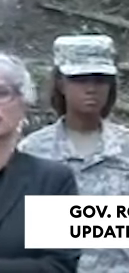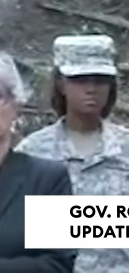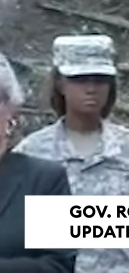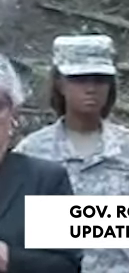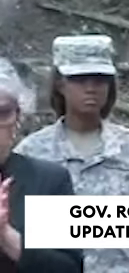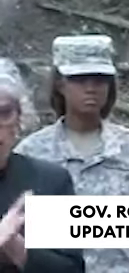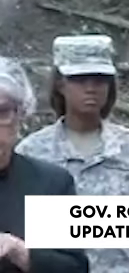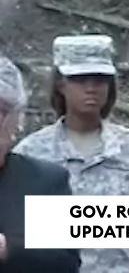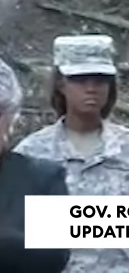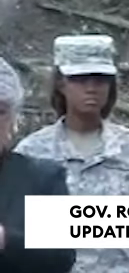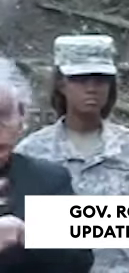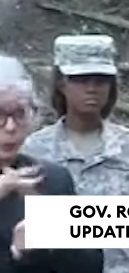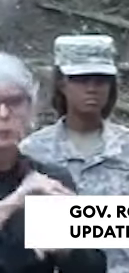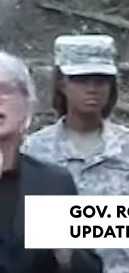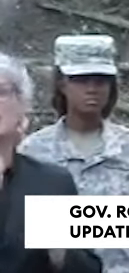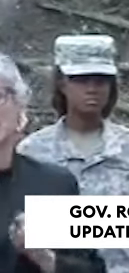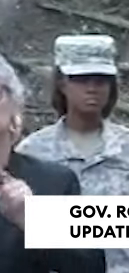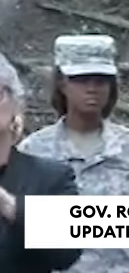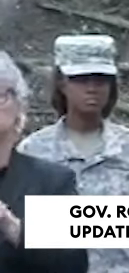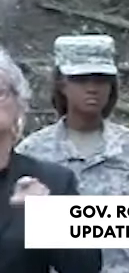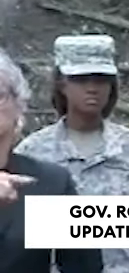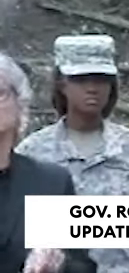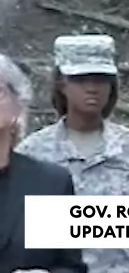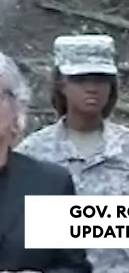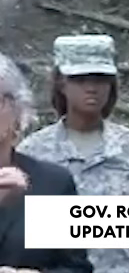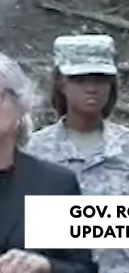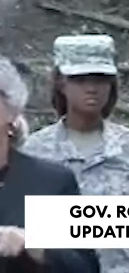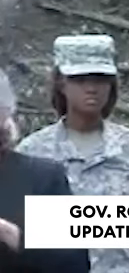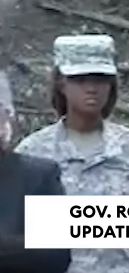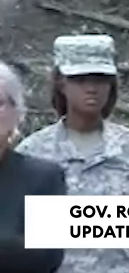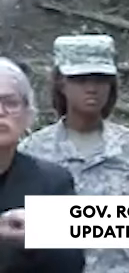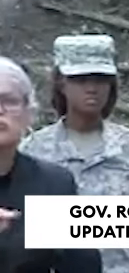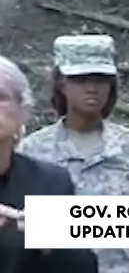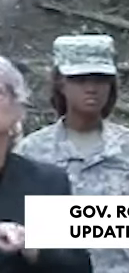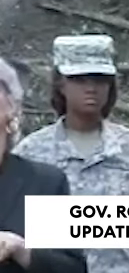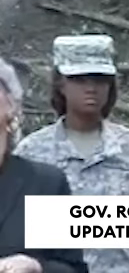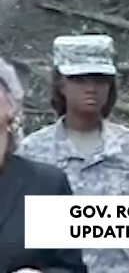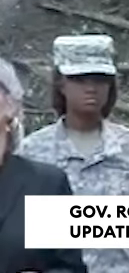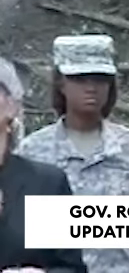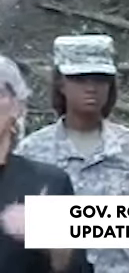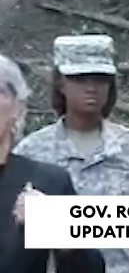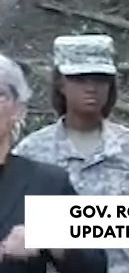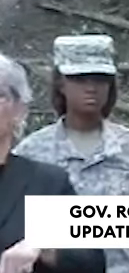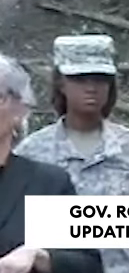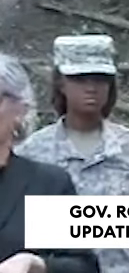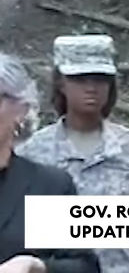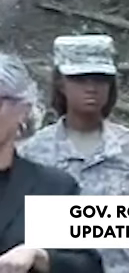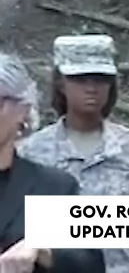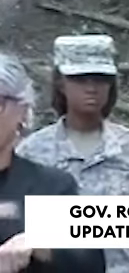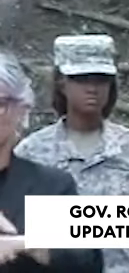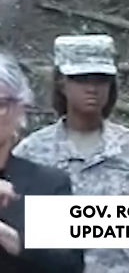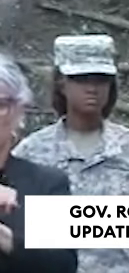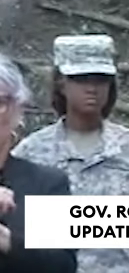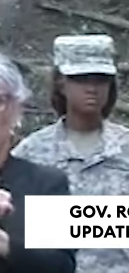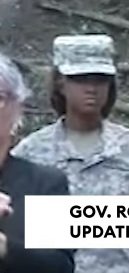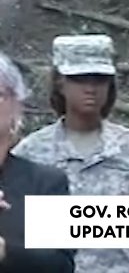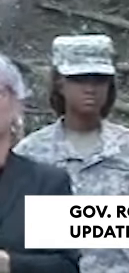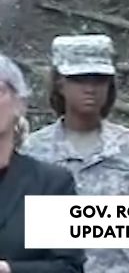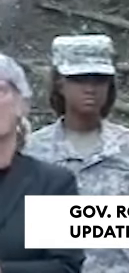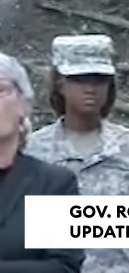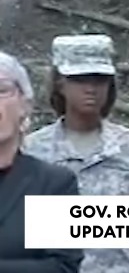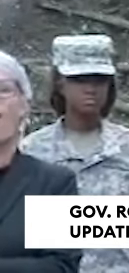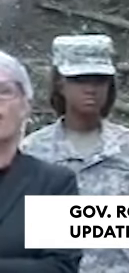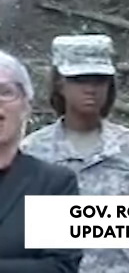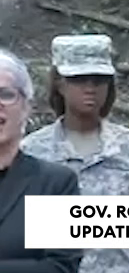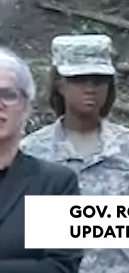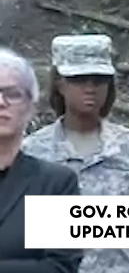personnel that have headed down there, of course. And so we've got Florida National Guard, Fish and Wildlife, all of our key people, as well